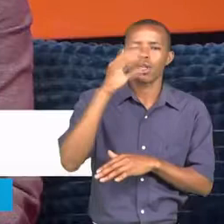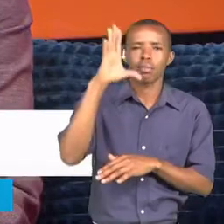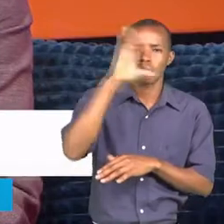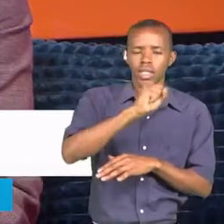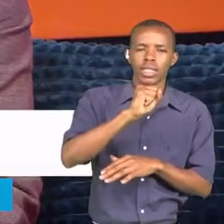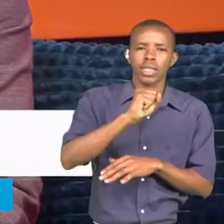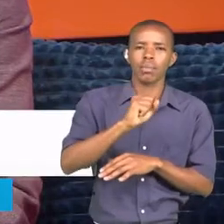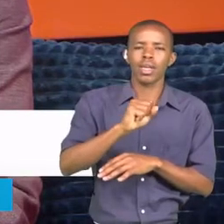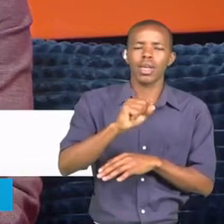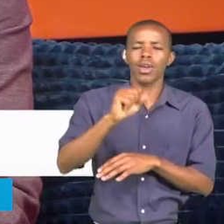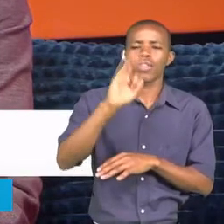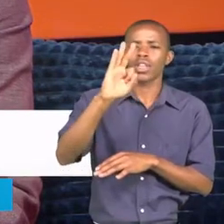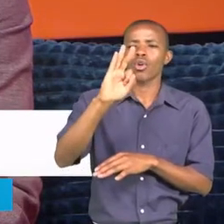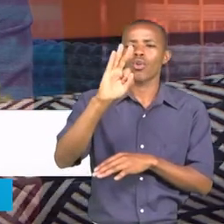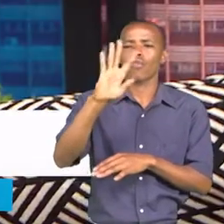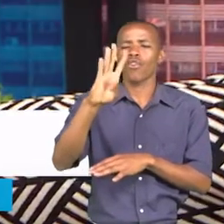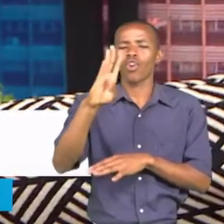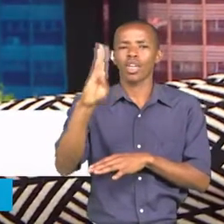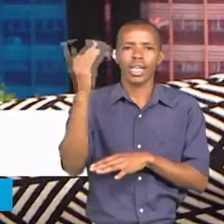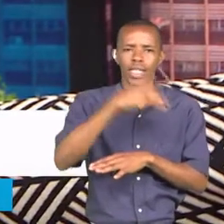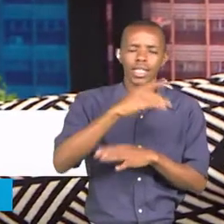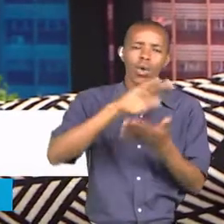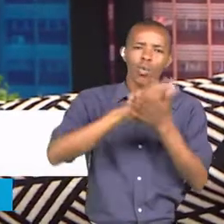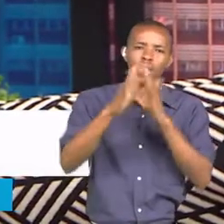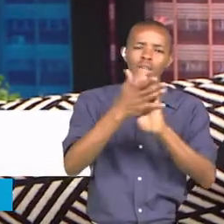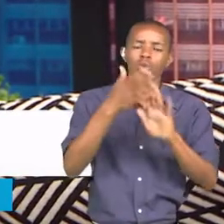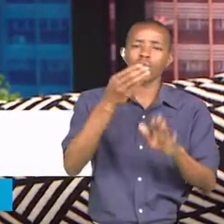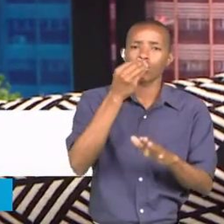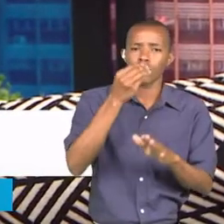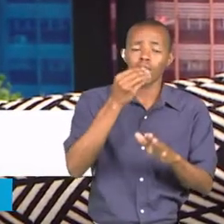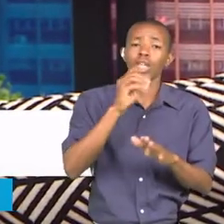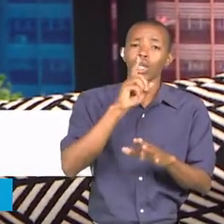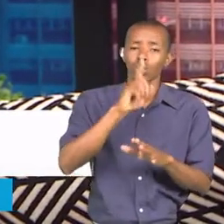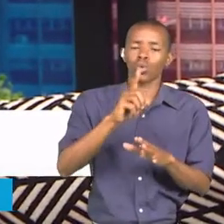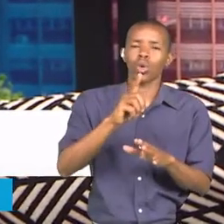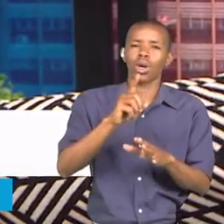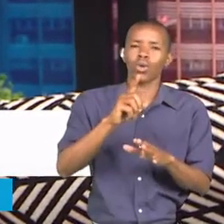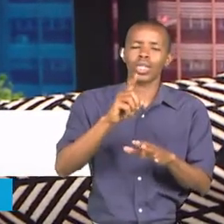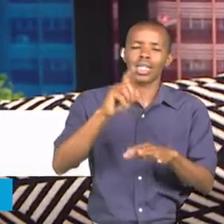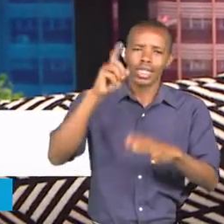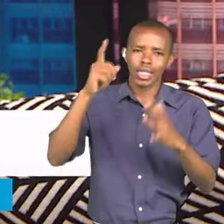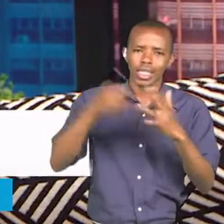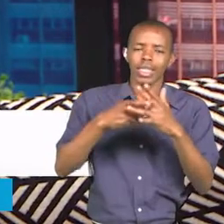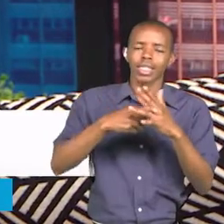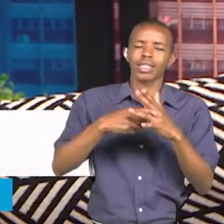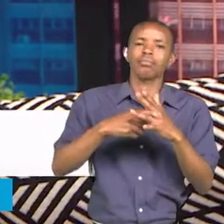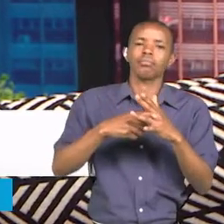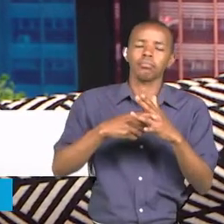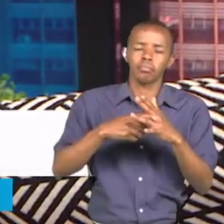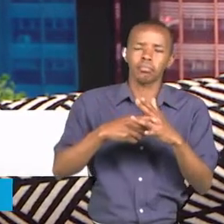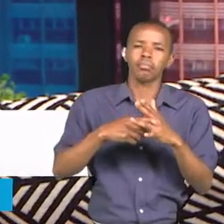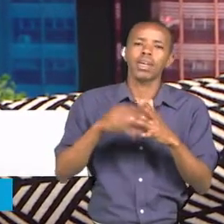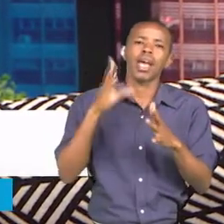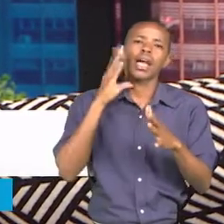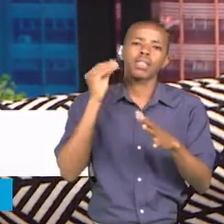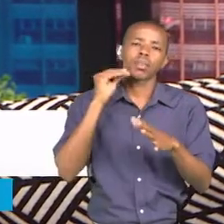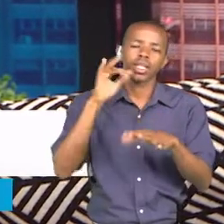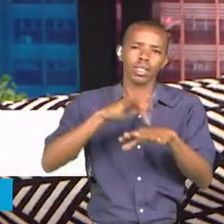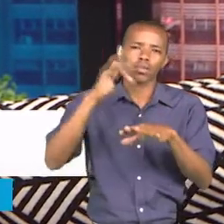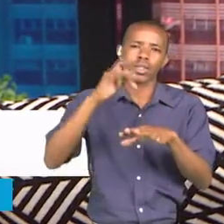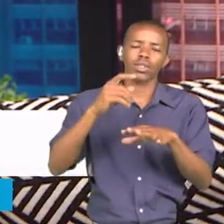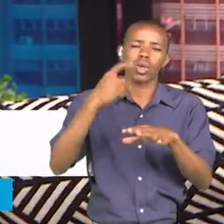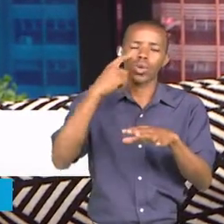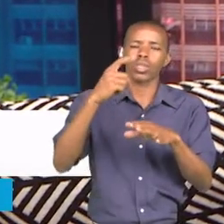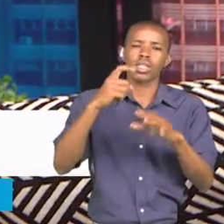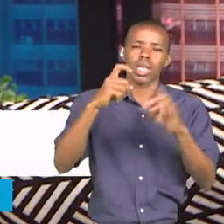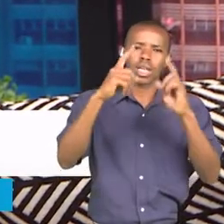stay for 3-4 days without a meal, then you can be sure that you will start experiencing effects, and that's why you see images of people who